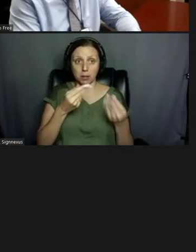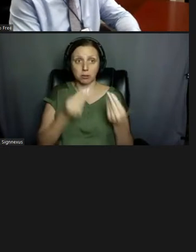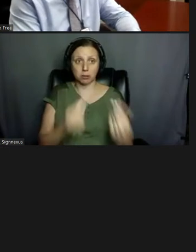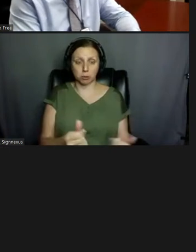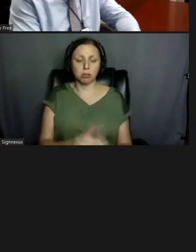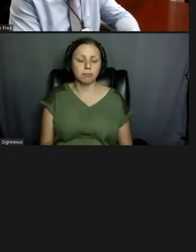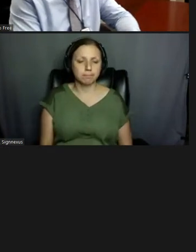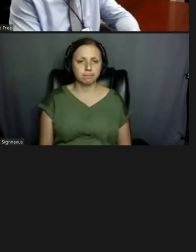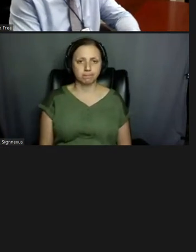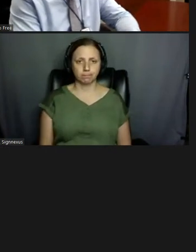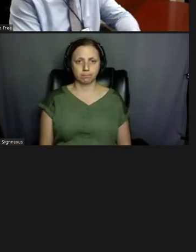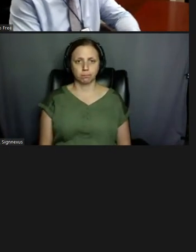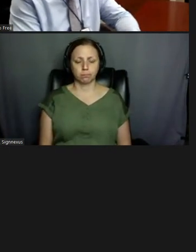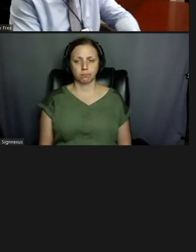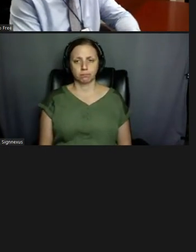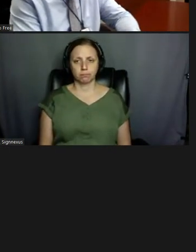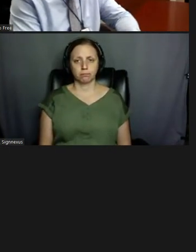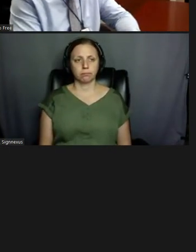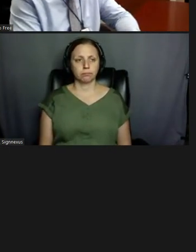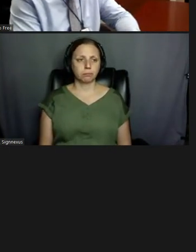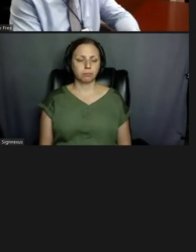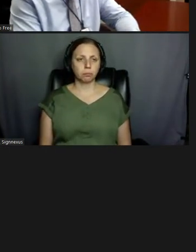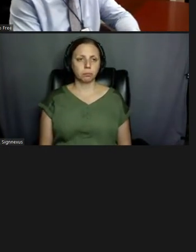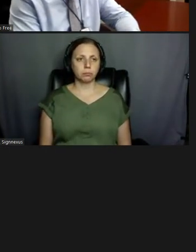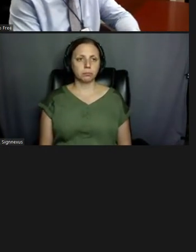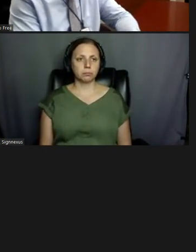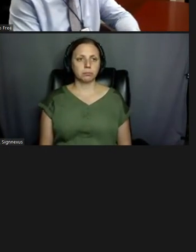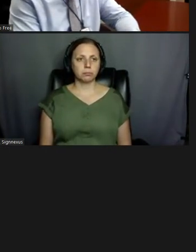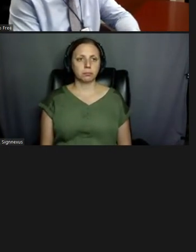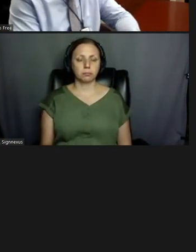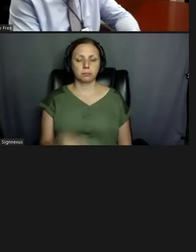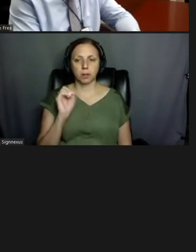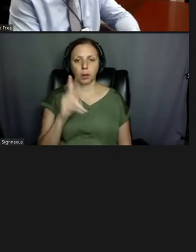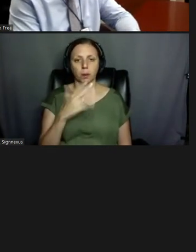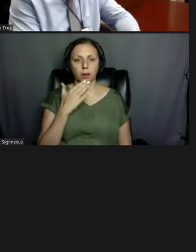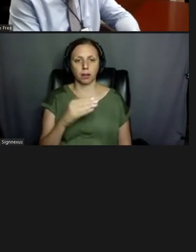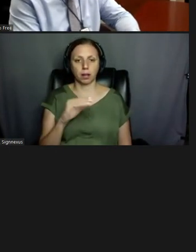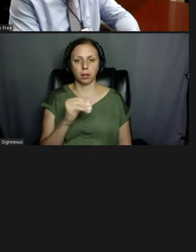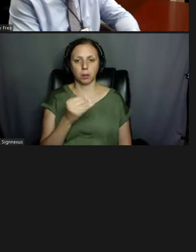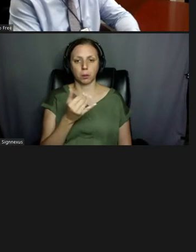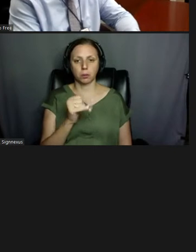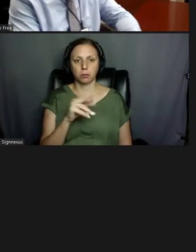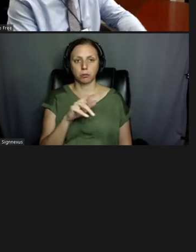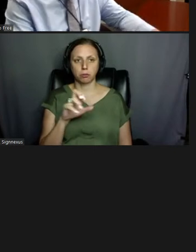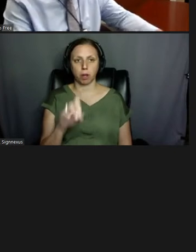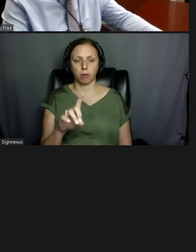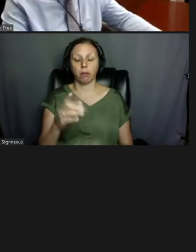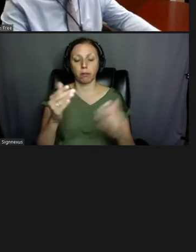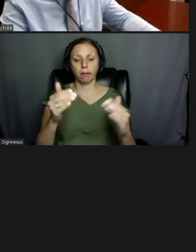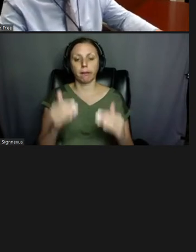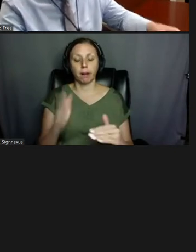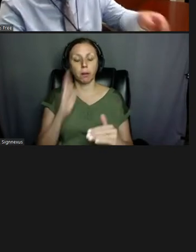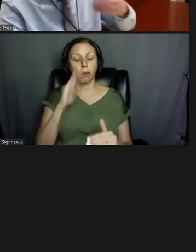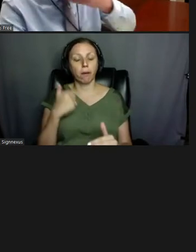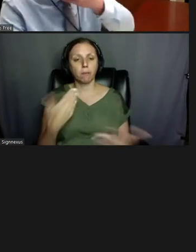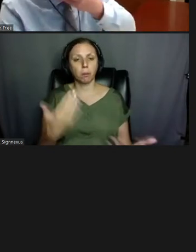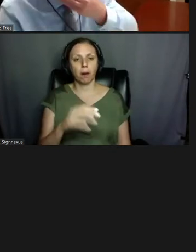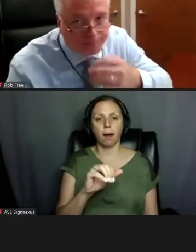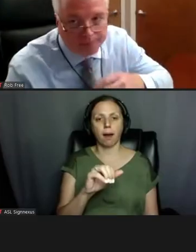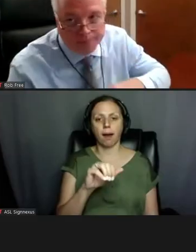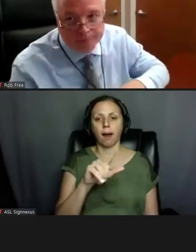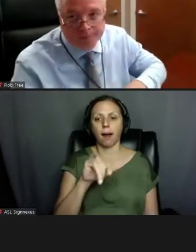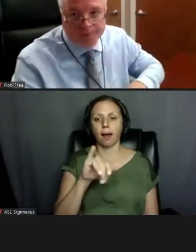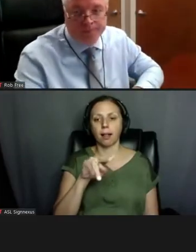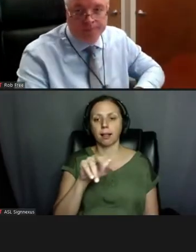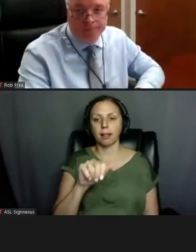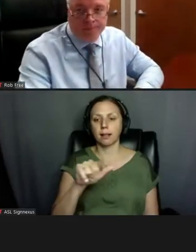Okay, thank you, Jared. So next we'll have Alvina Lowe,